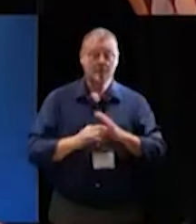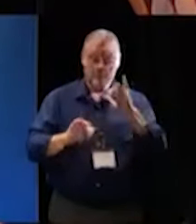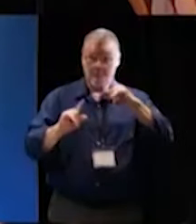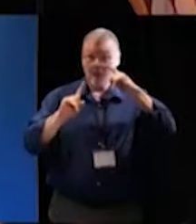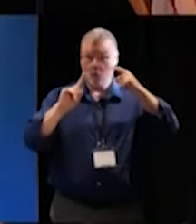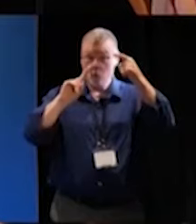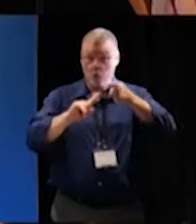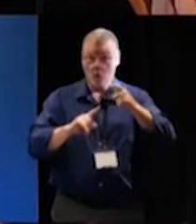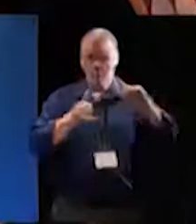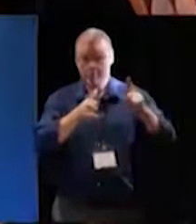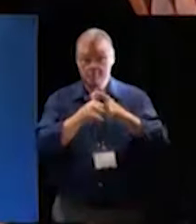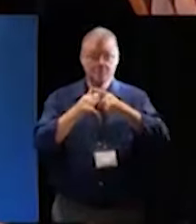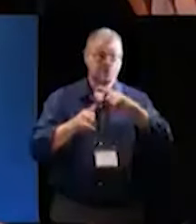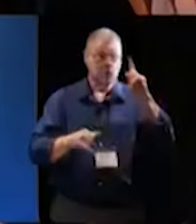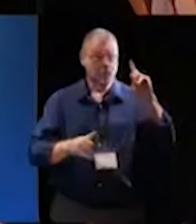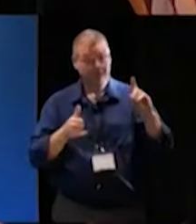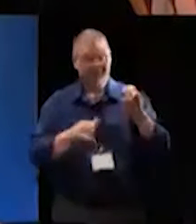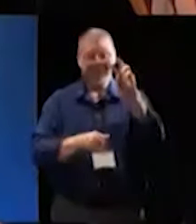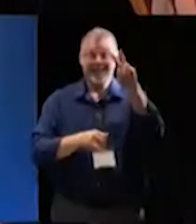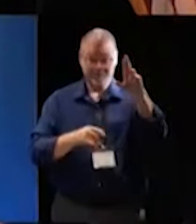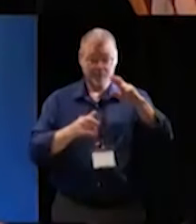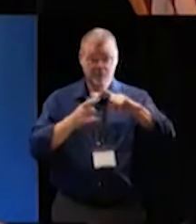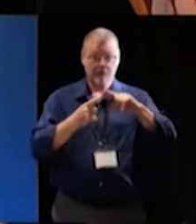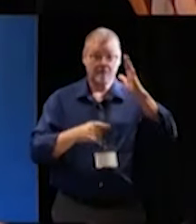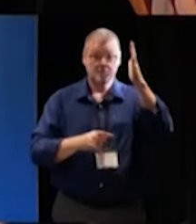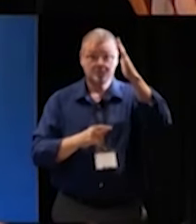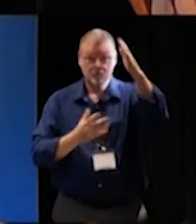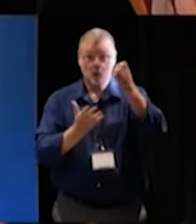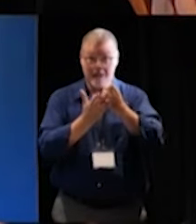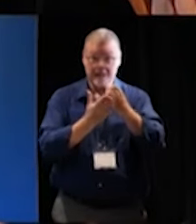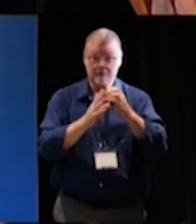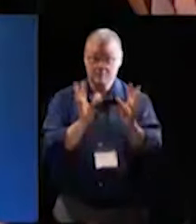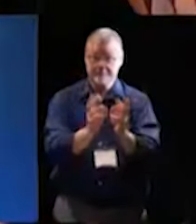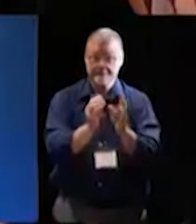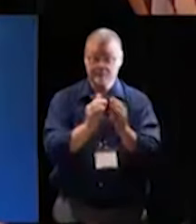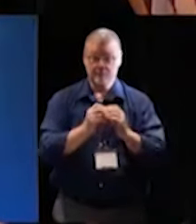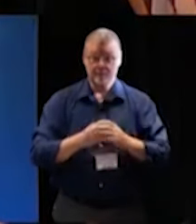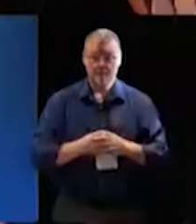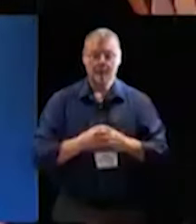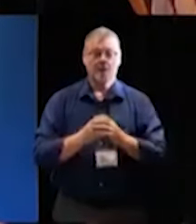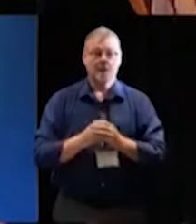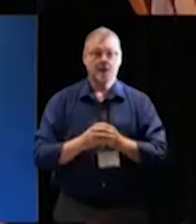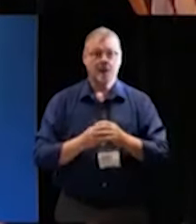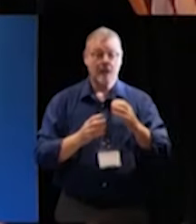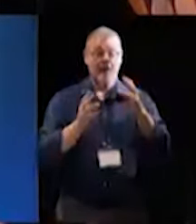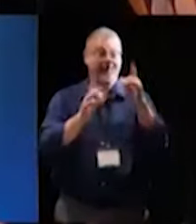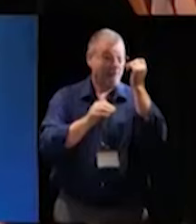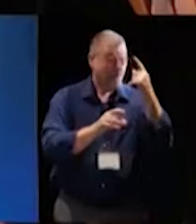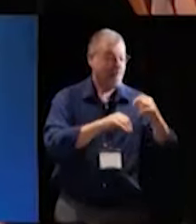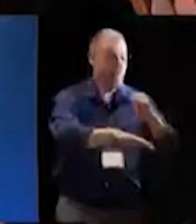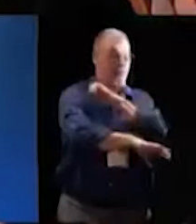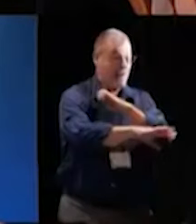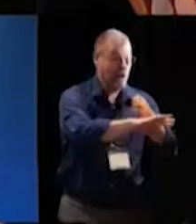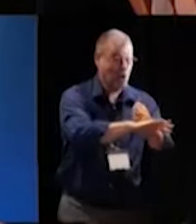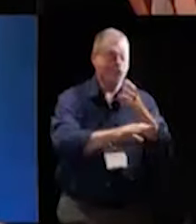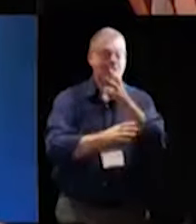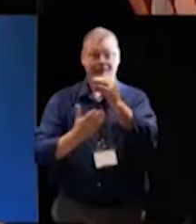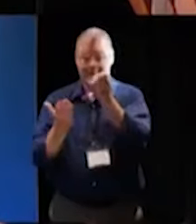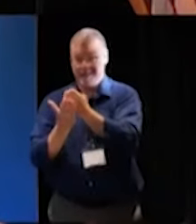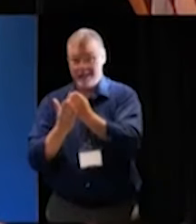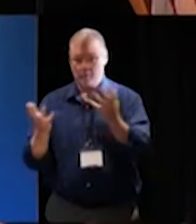launched this, the first ever, the Future Energy Economy Summit, energy and economy going together, two very important